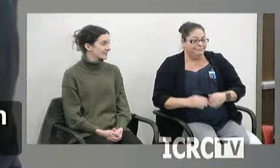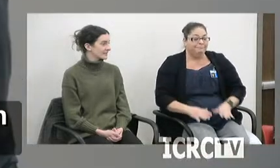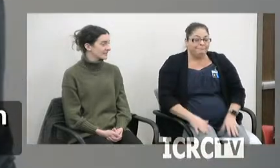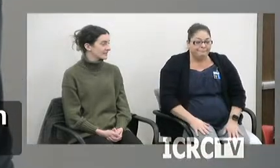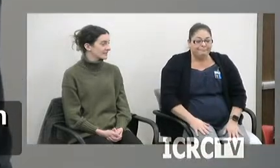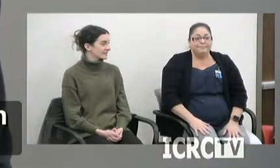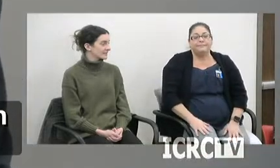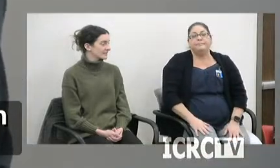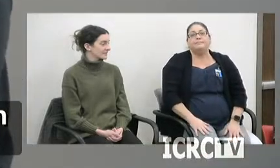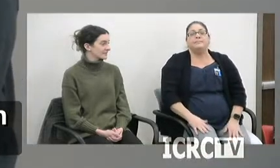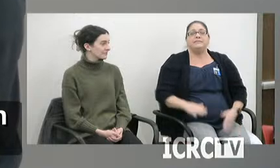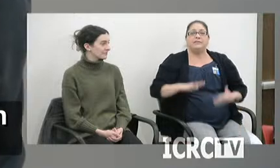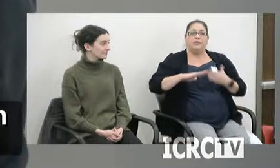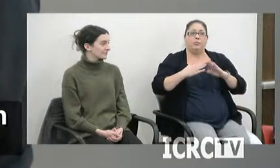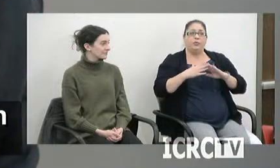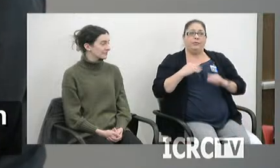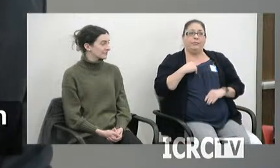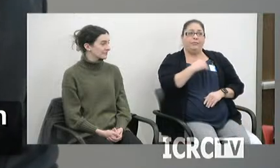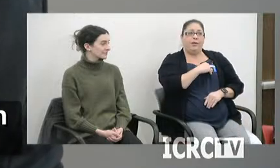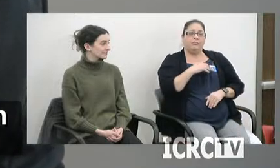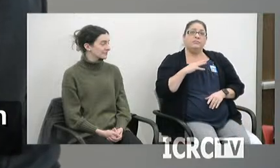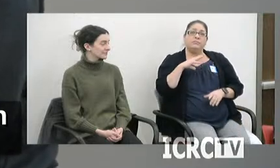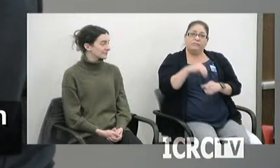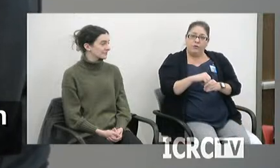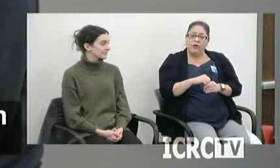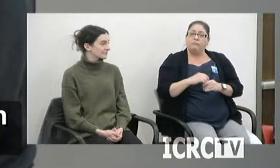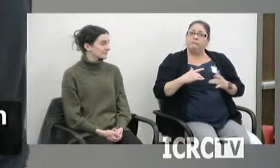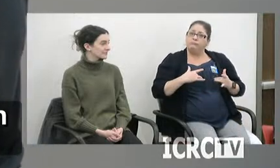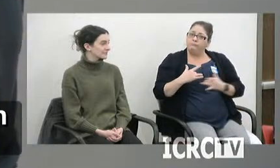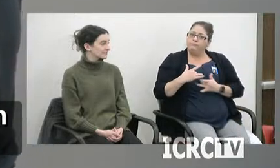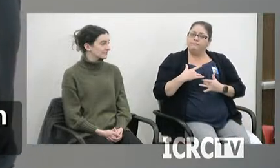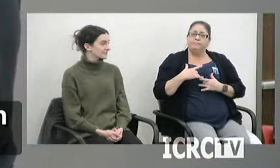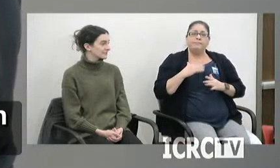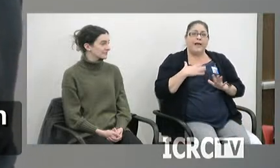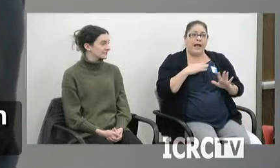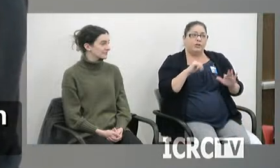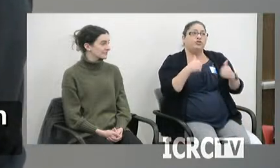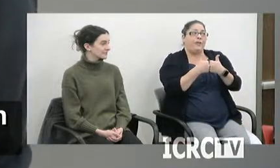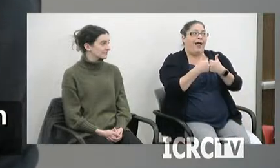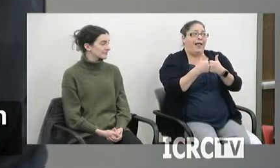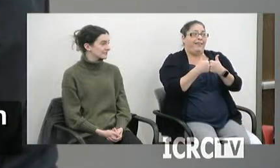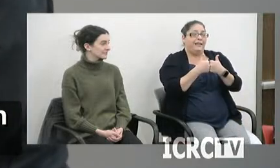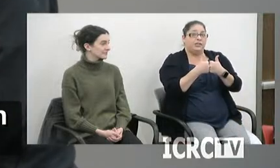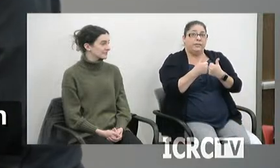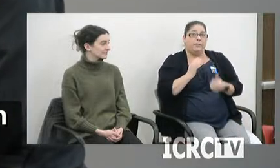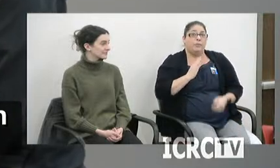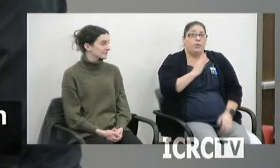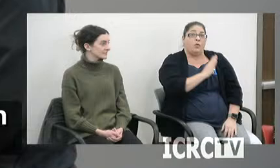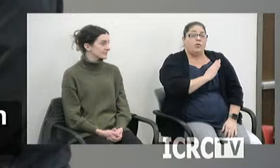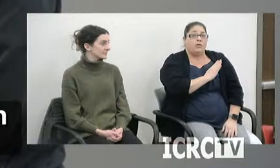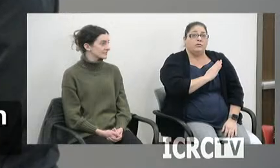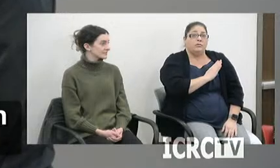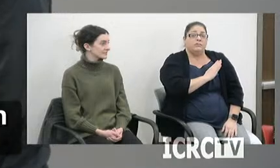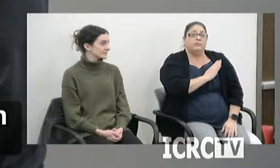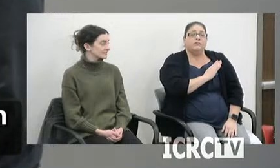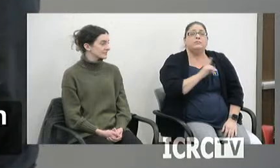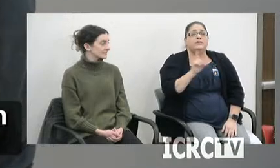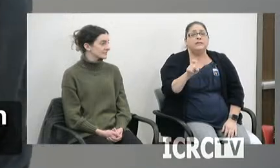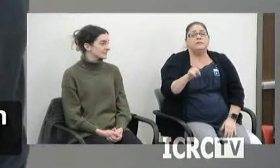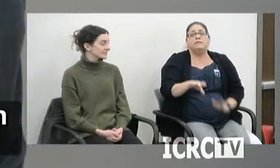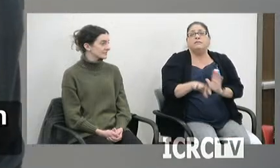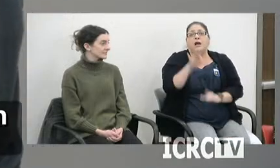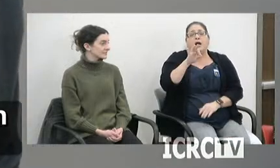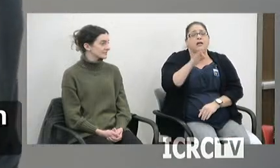as a community member that is involved and concerned, I challenge this entire board to find better